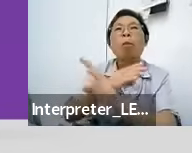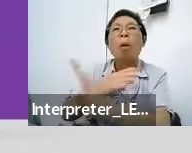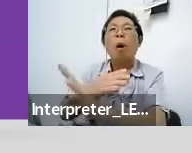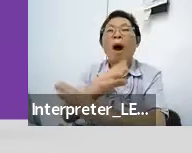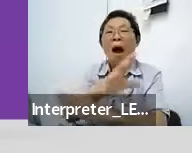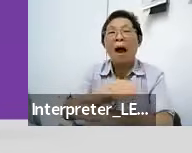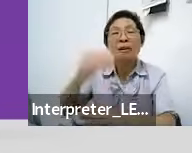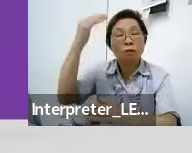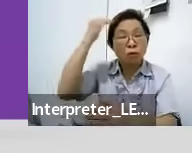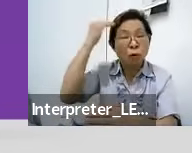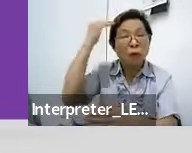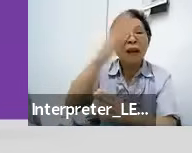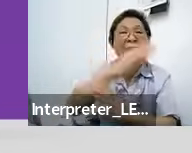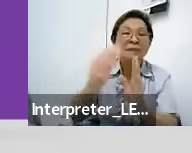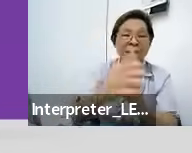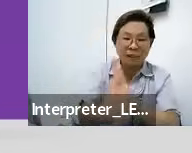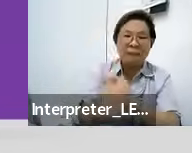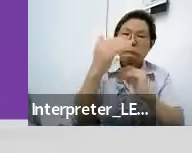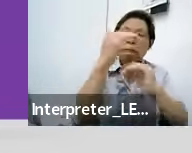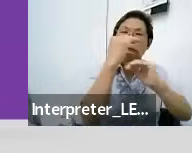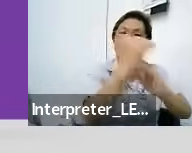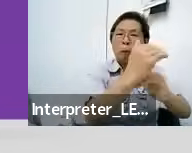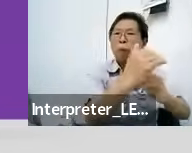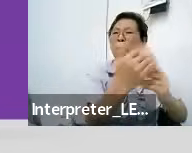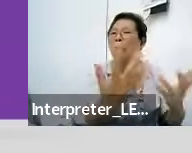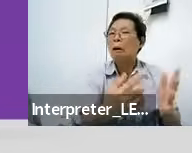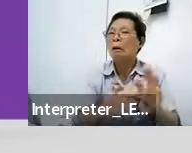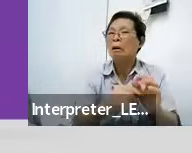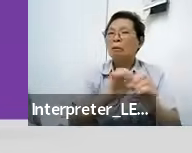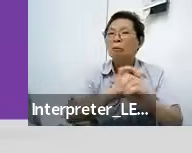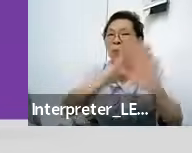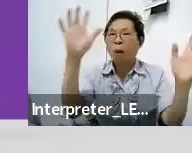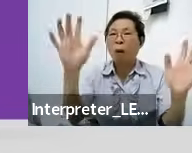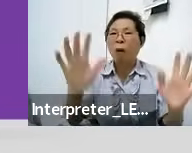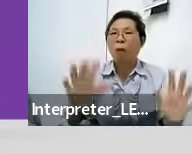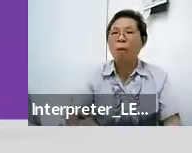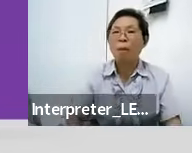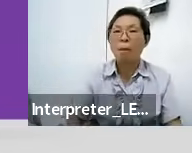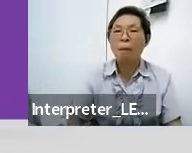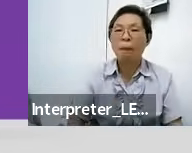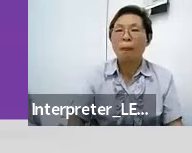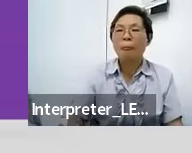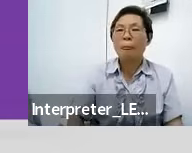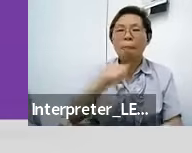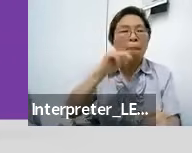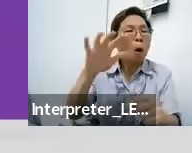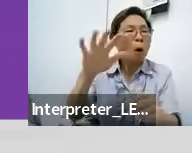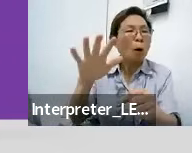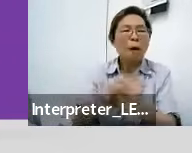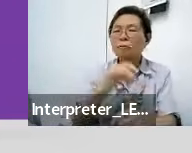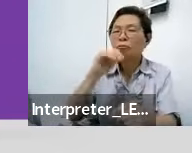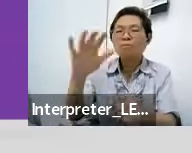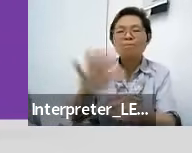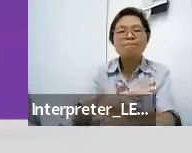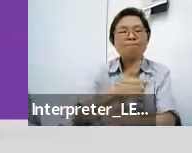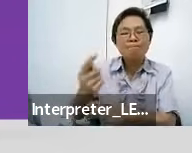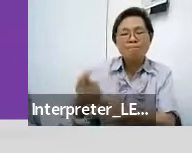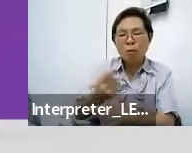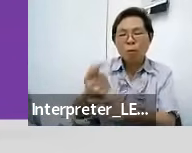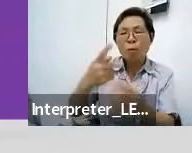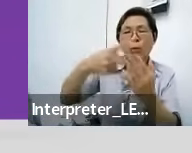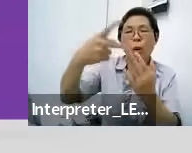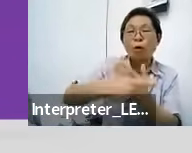knowledge and skill limitations, which clearly tie to the inadequacy in the training program